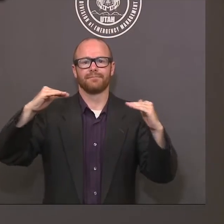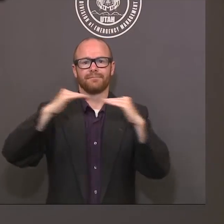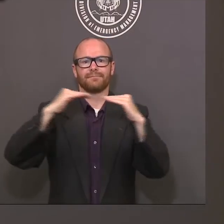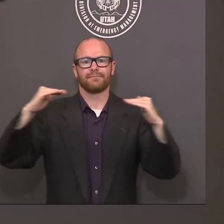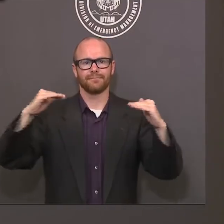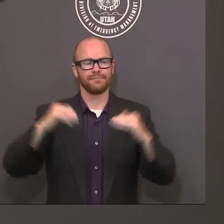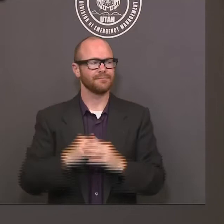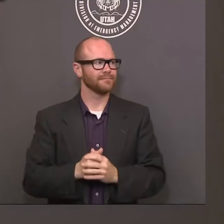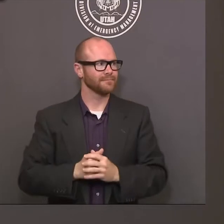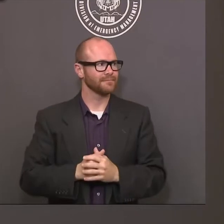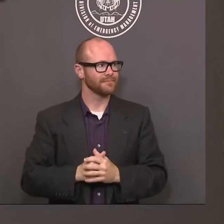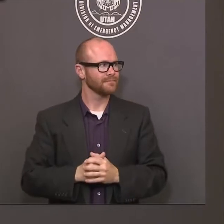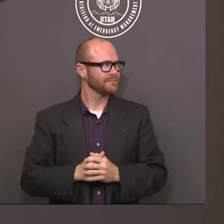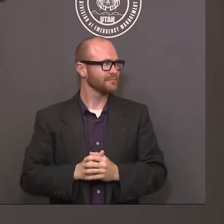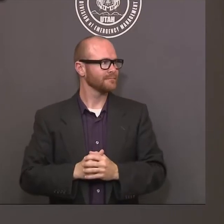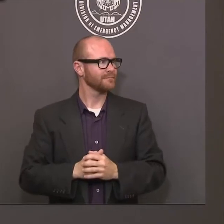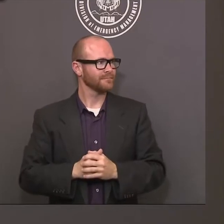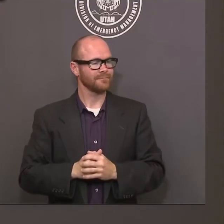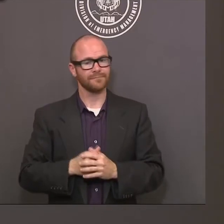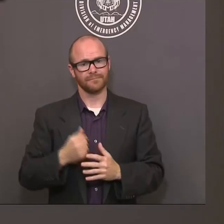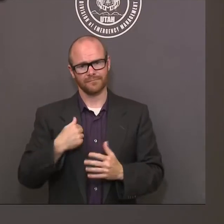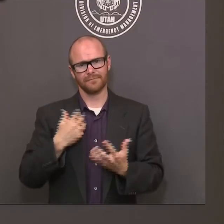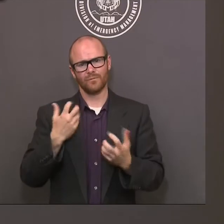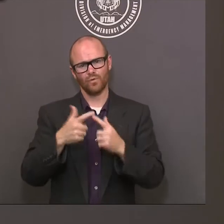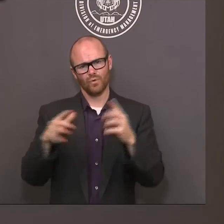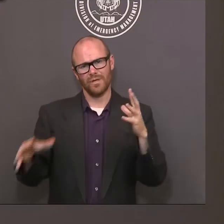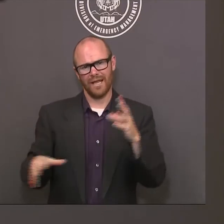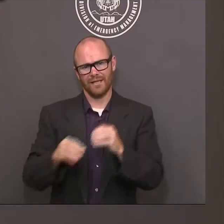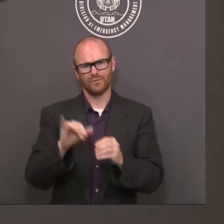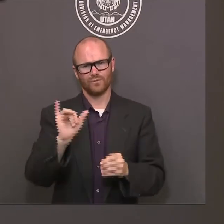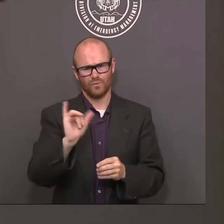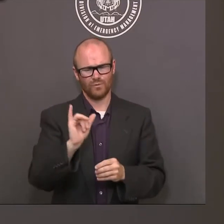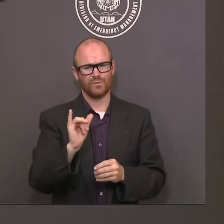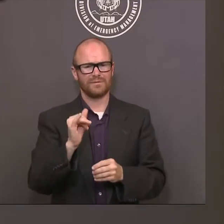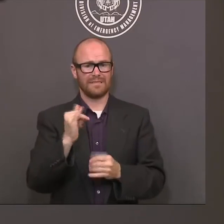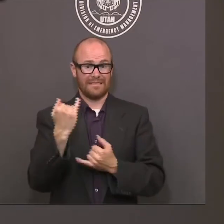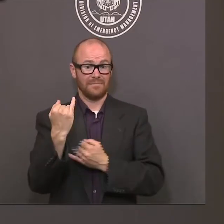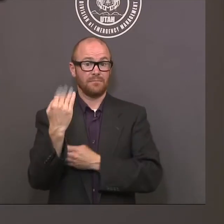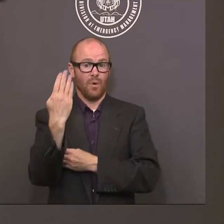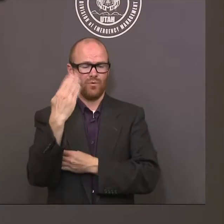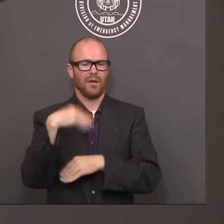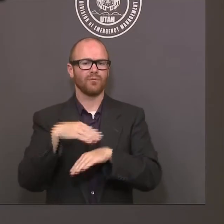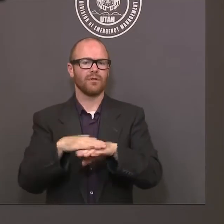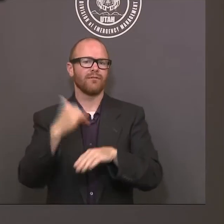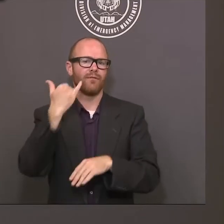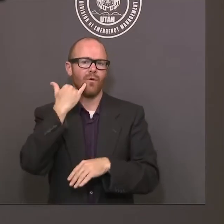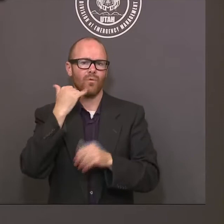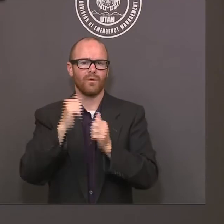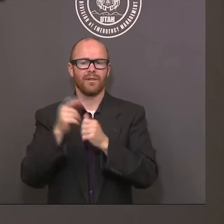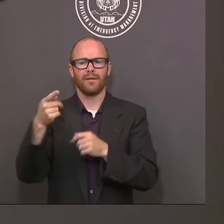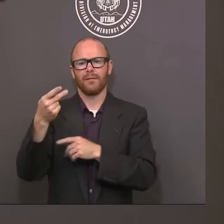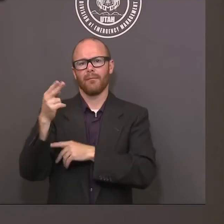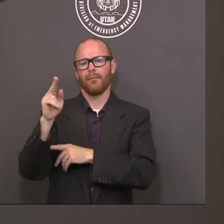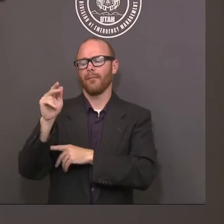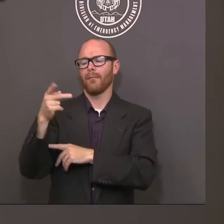Let me just add to what she said. I just got off the phone here just earlier this morning with former Speaker Paul